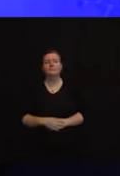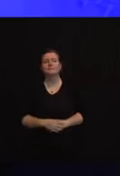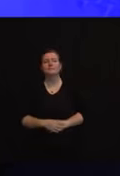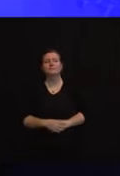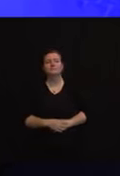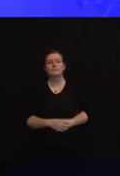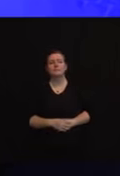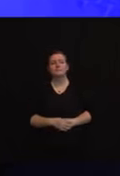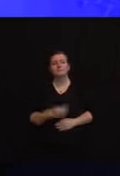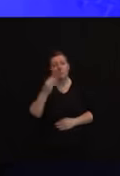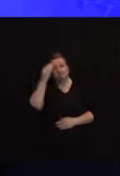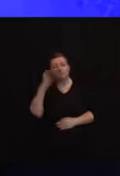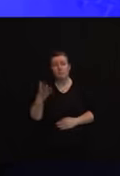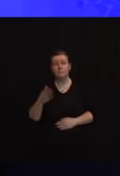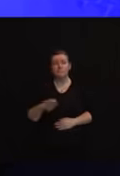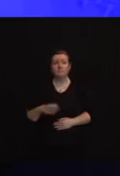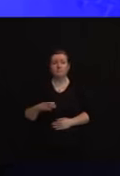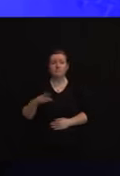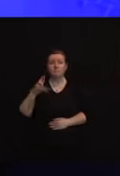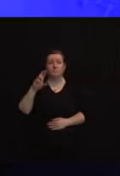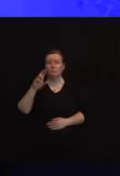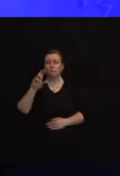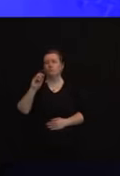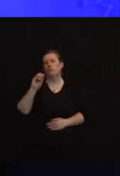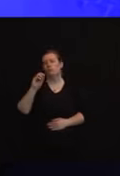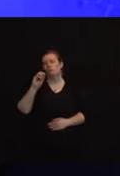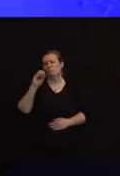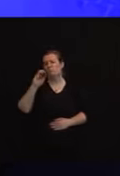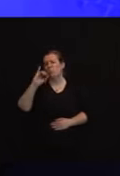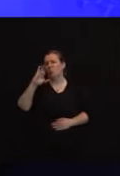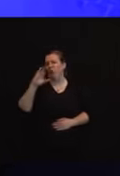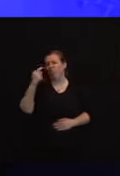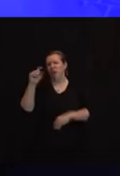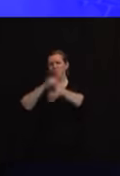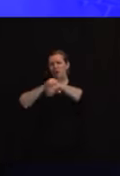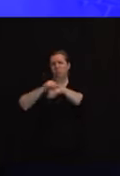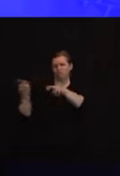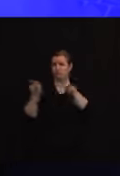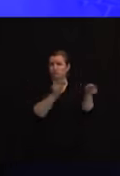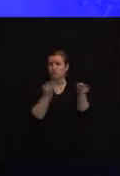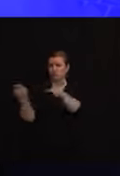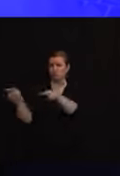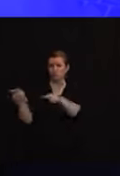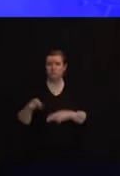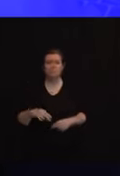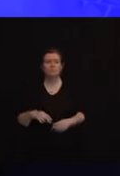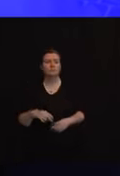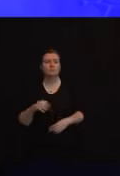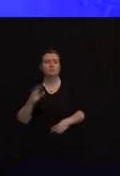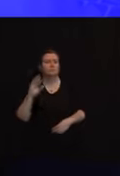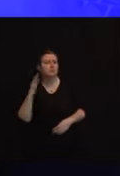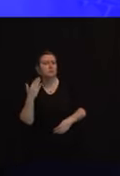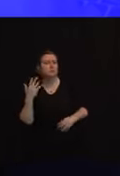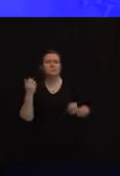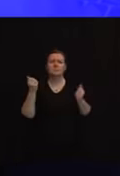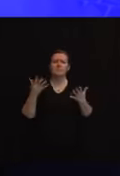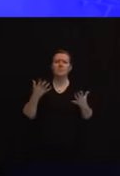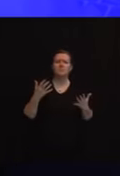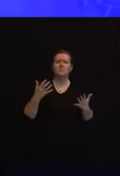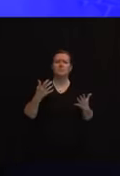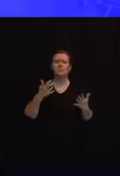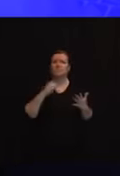monitoring the complaints on COVID-19, and we've seen an uptick on the reports on non-essential construction operating